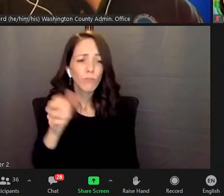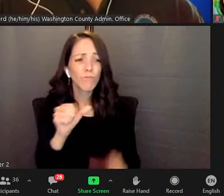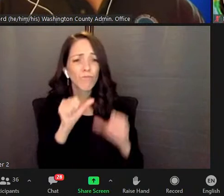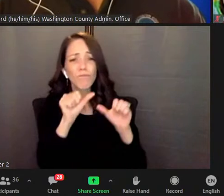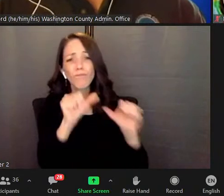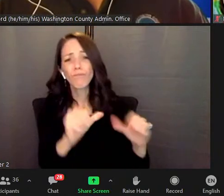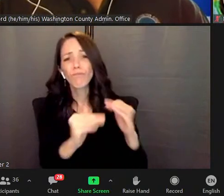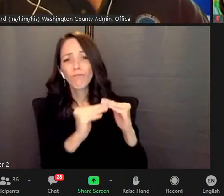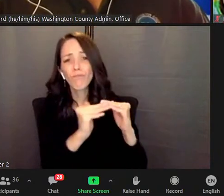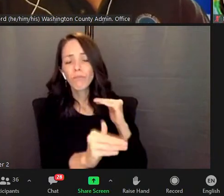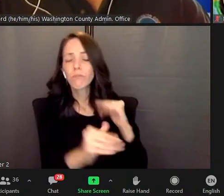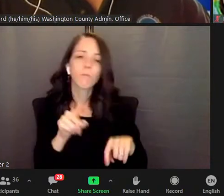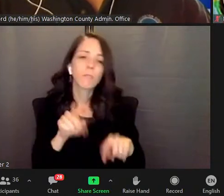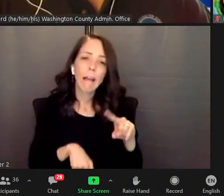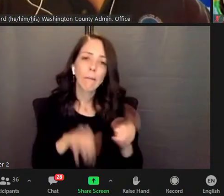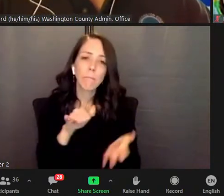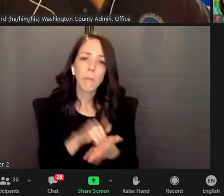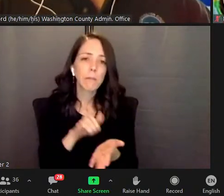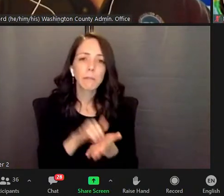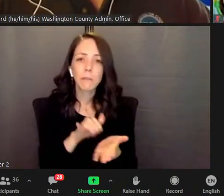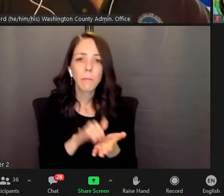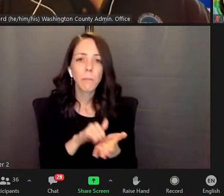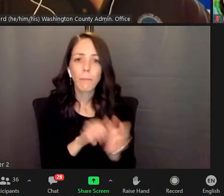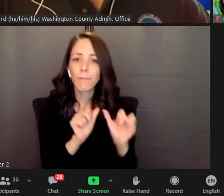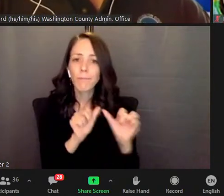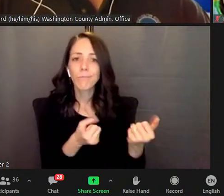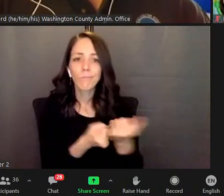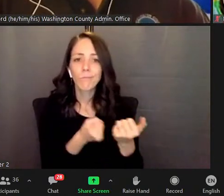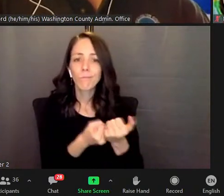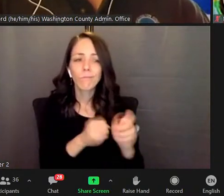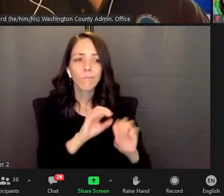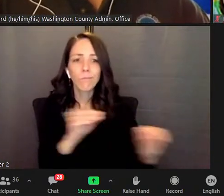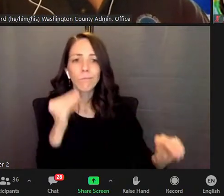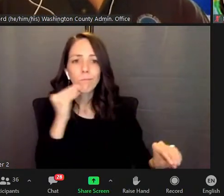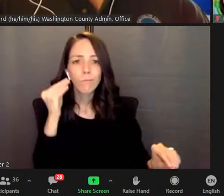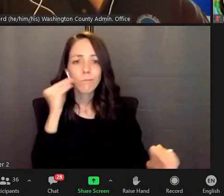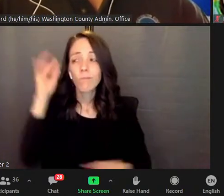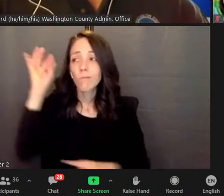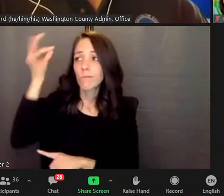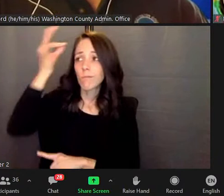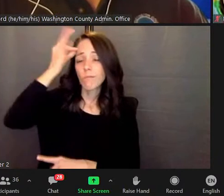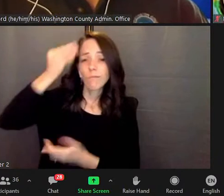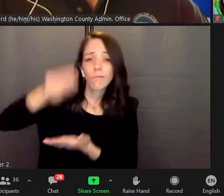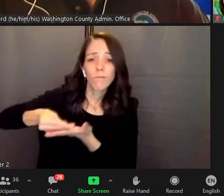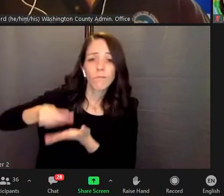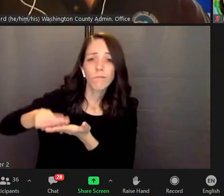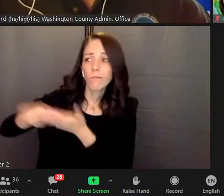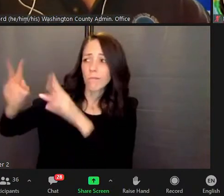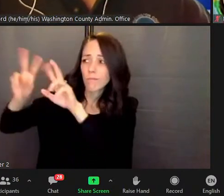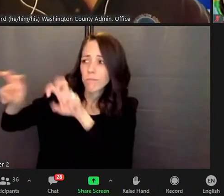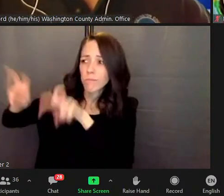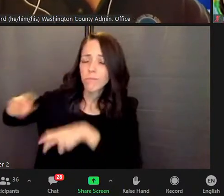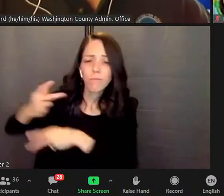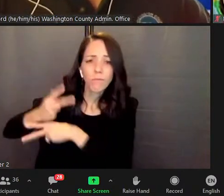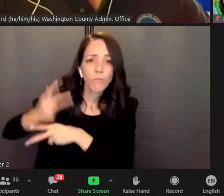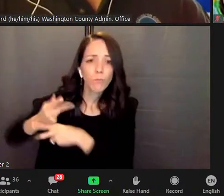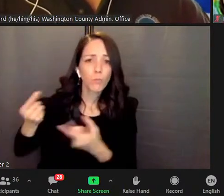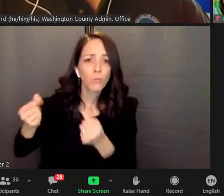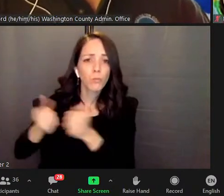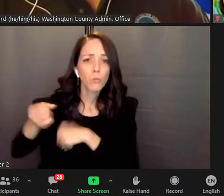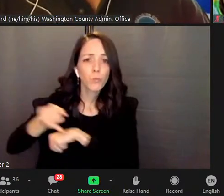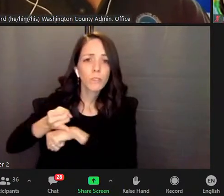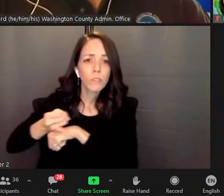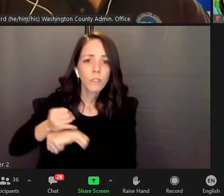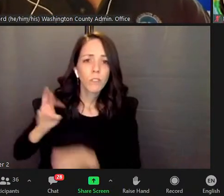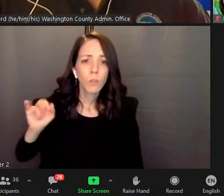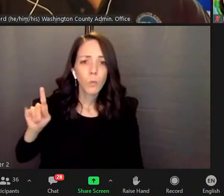know that. We all know that the Federal Reserve is looking at what they're going to do with interest rates. We all know